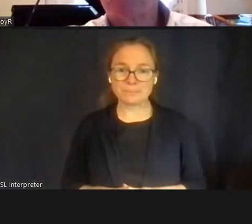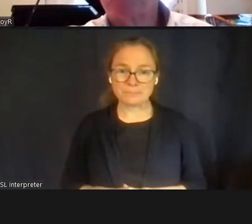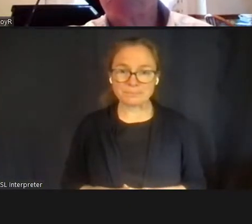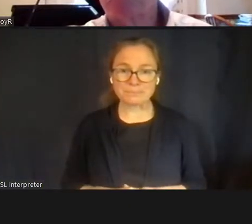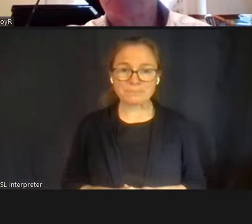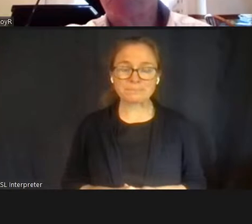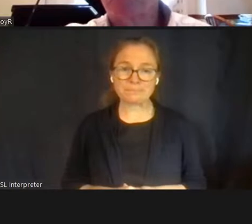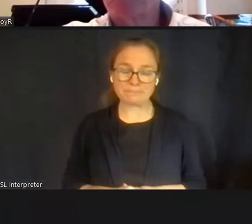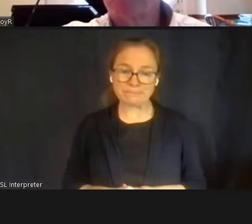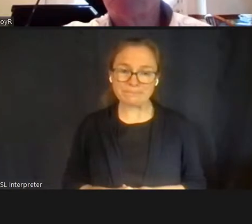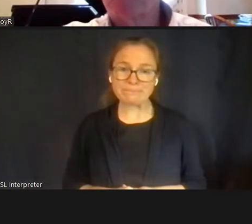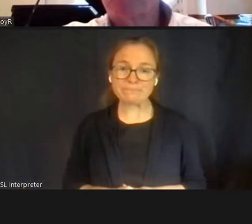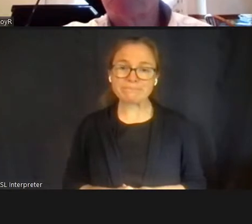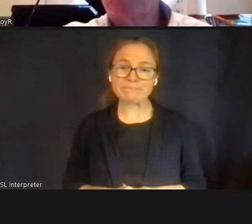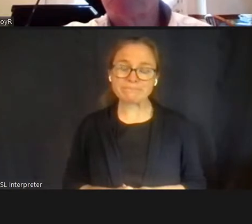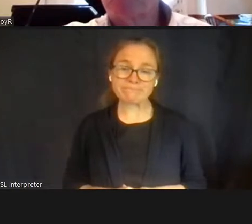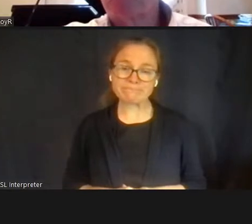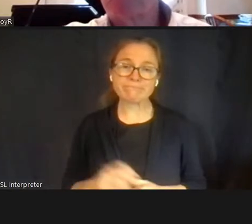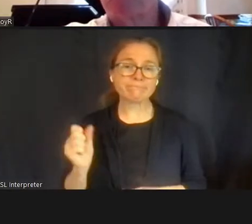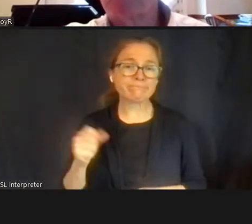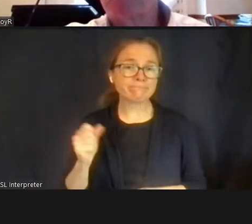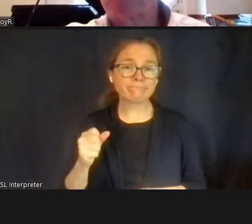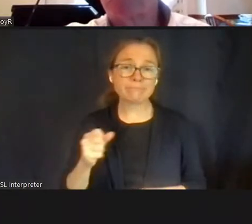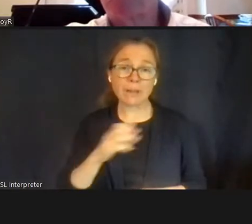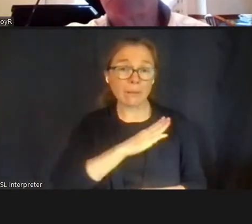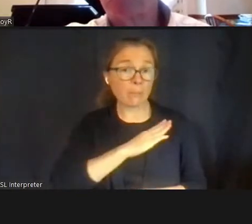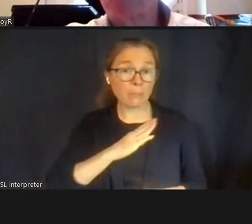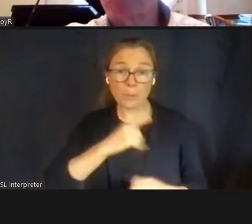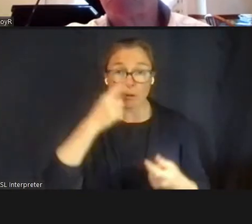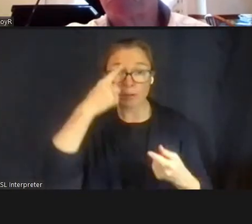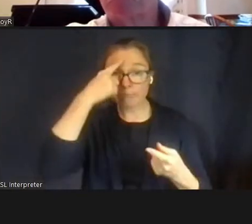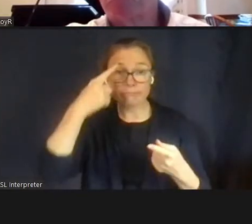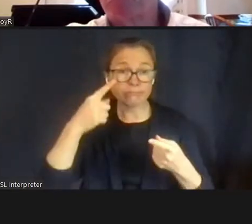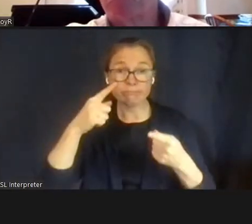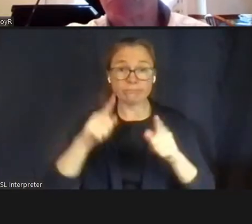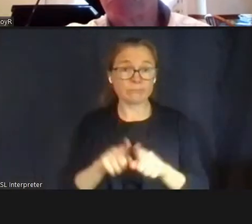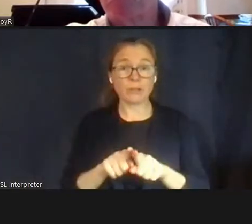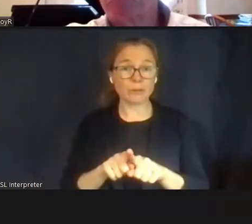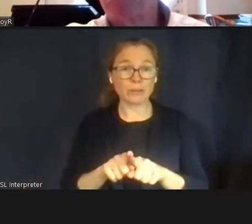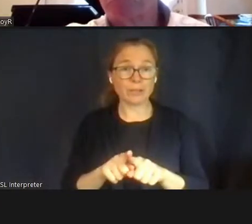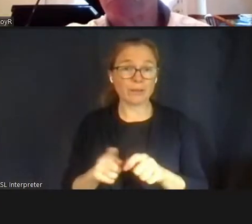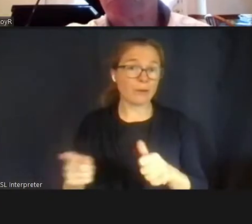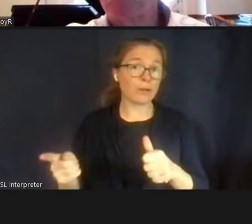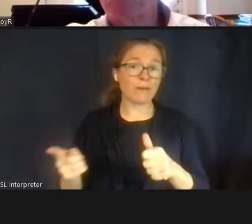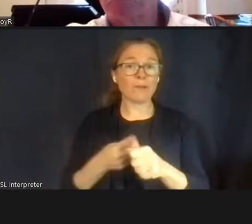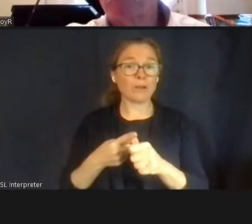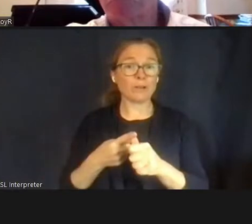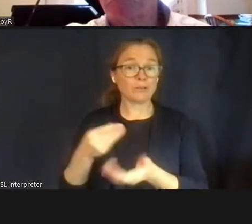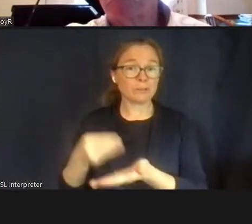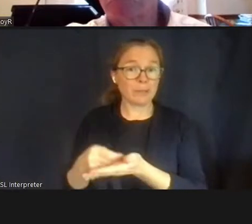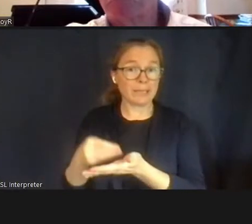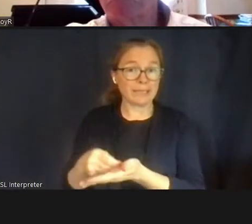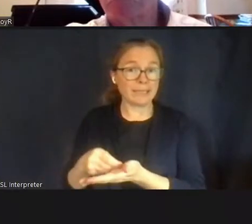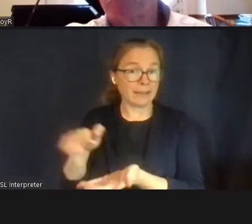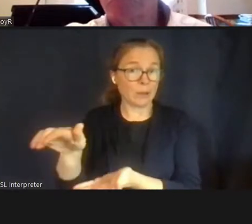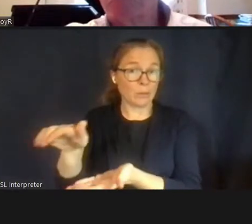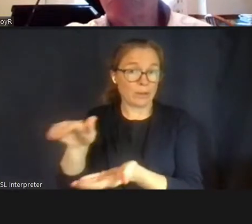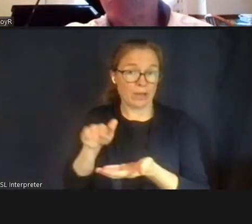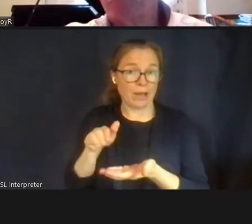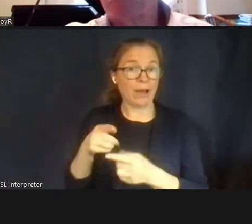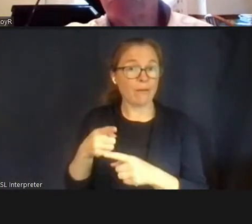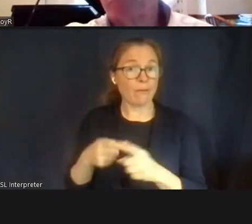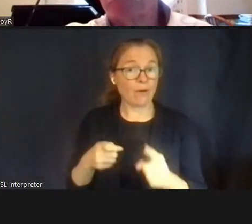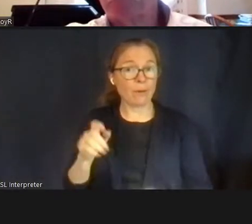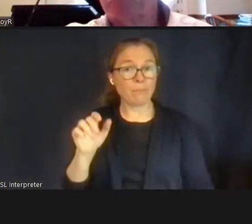board has adopted for this first set of funds from